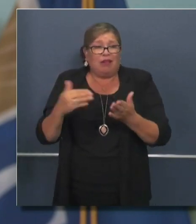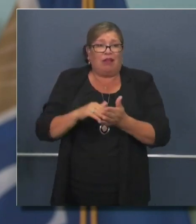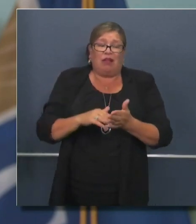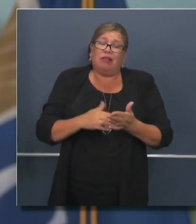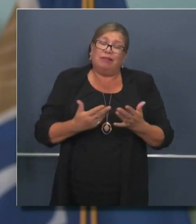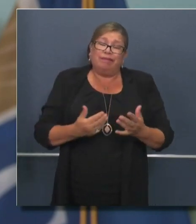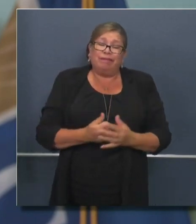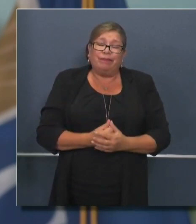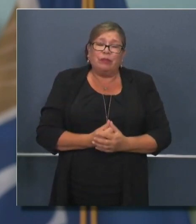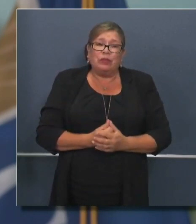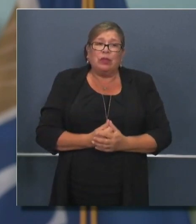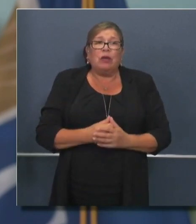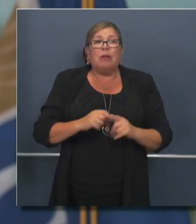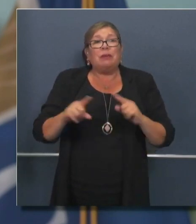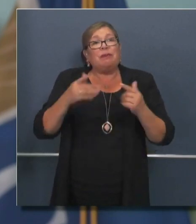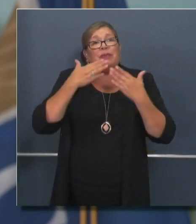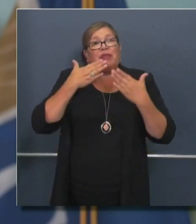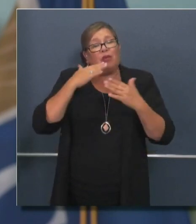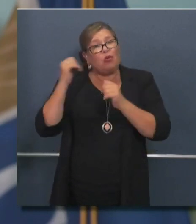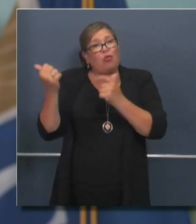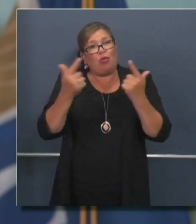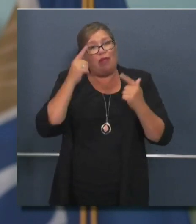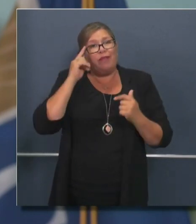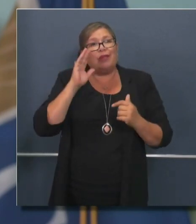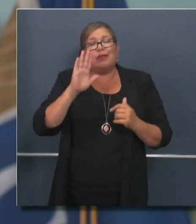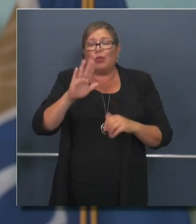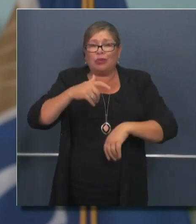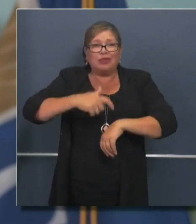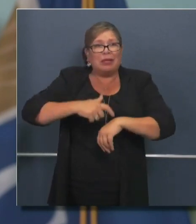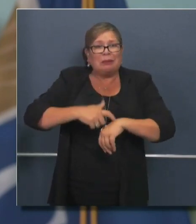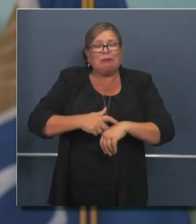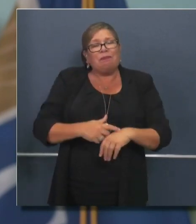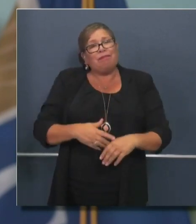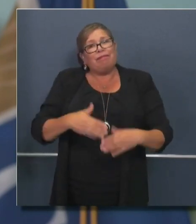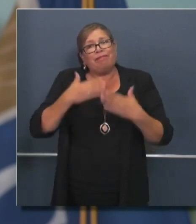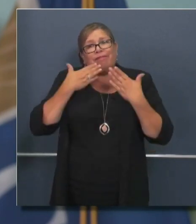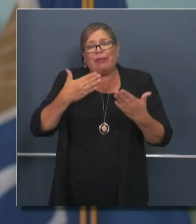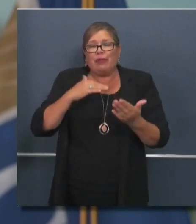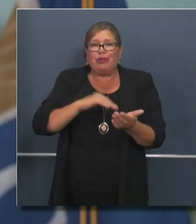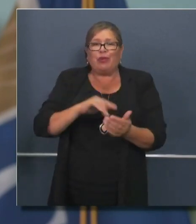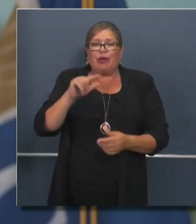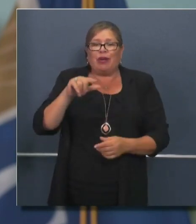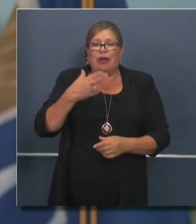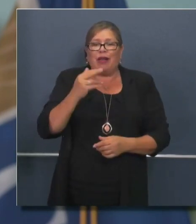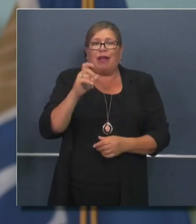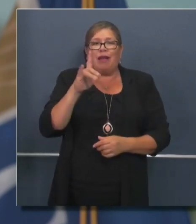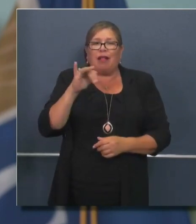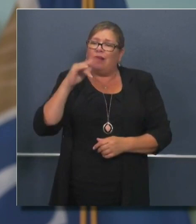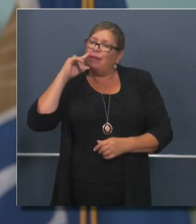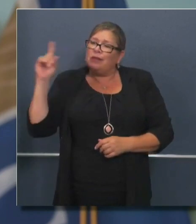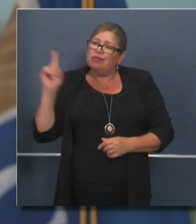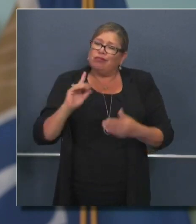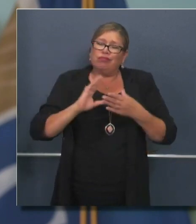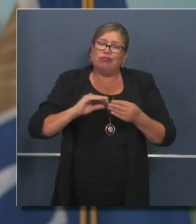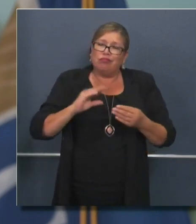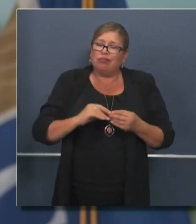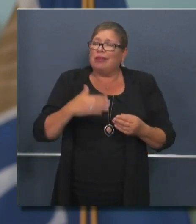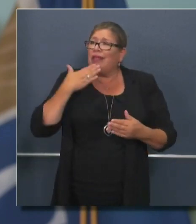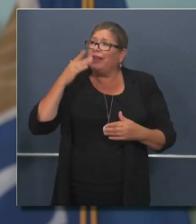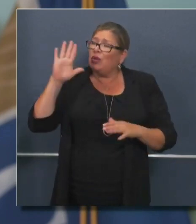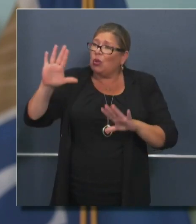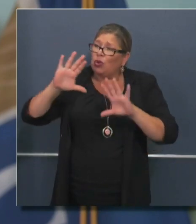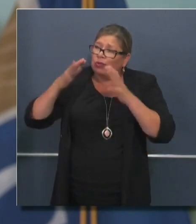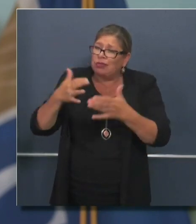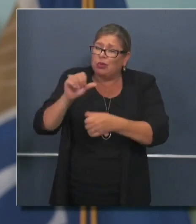get people moving again. So thank you all for the opportunity and privilege of your time. Thank you, Dr. Galley and his team for all their outstanding work in partnership